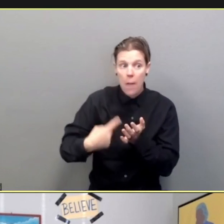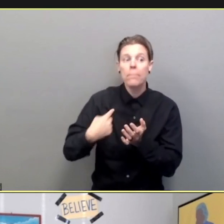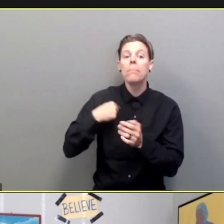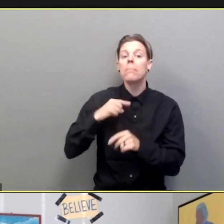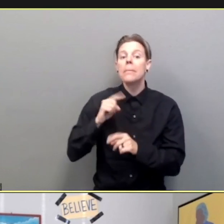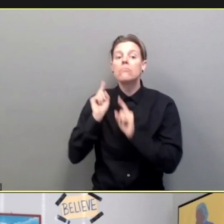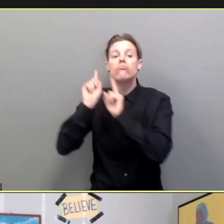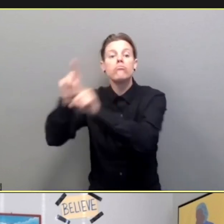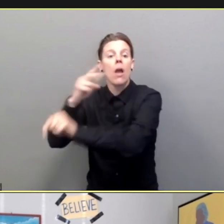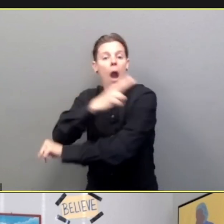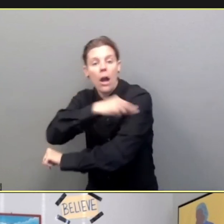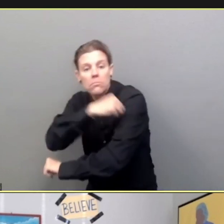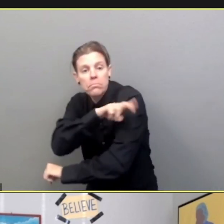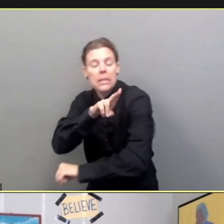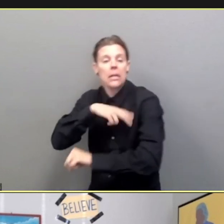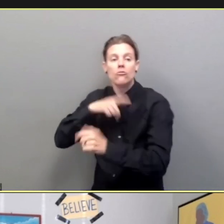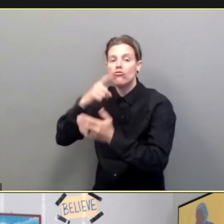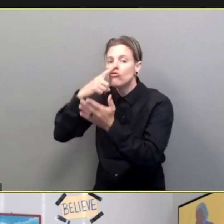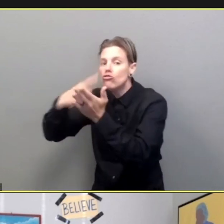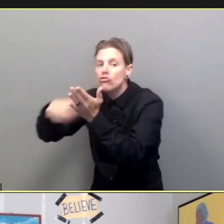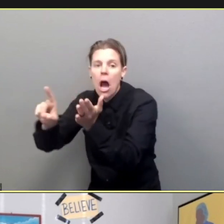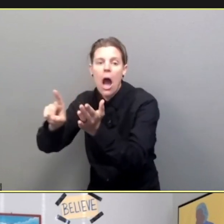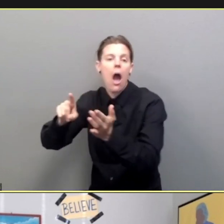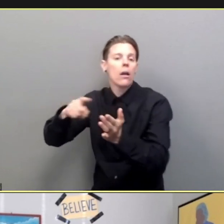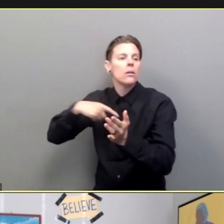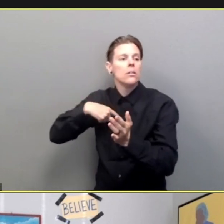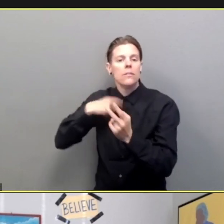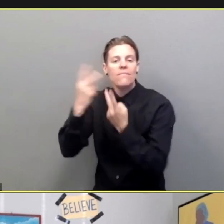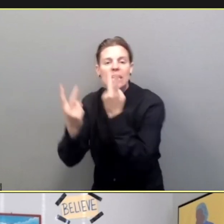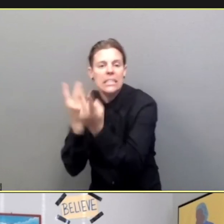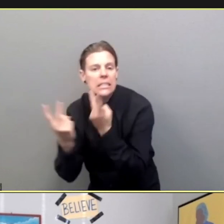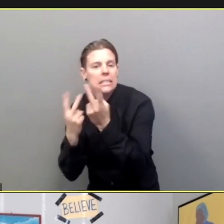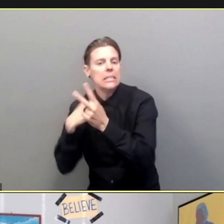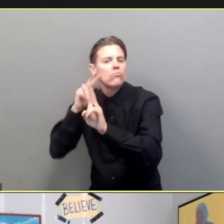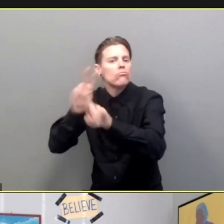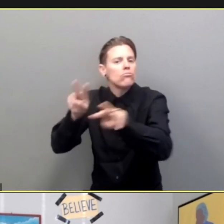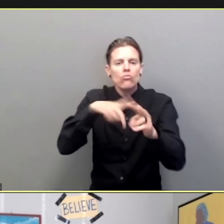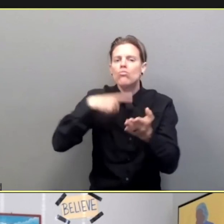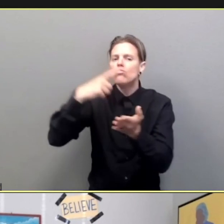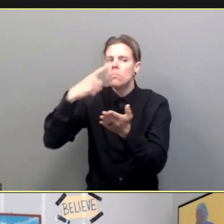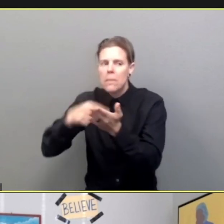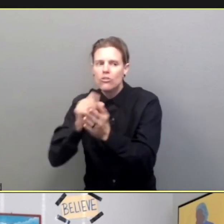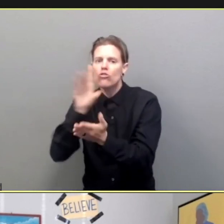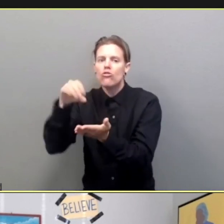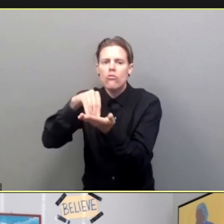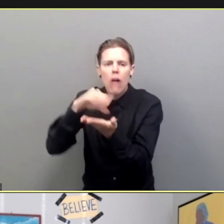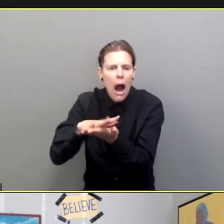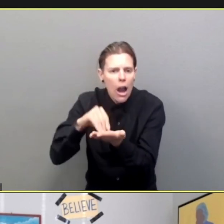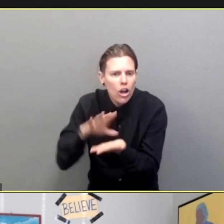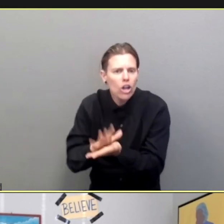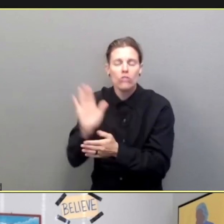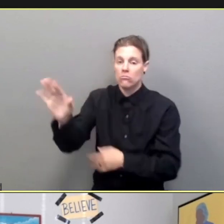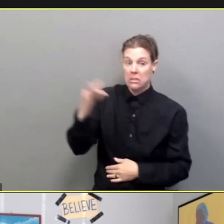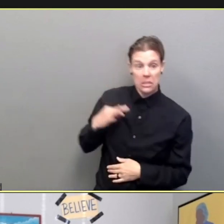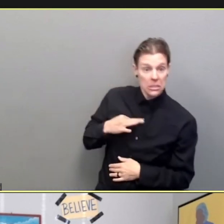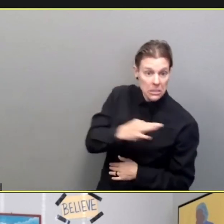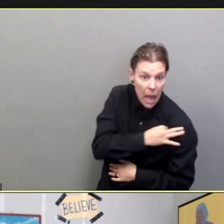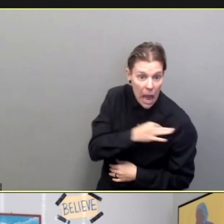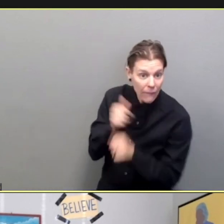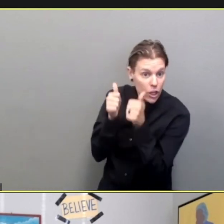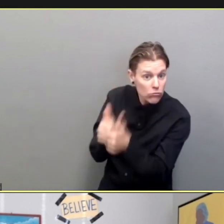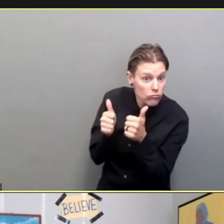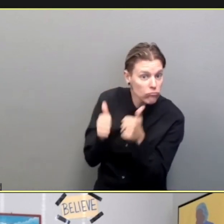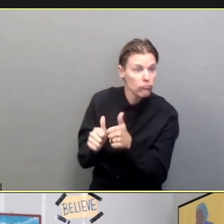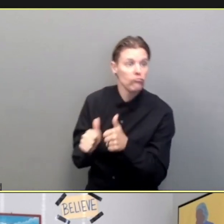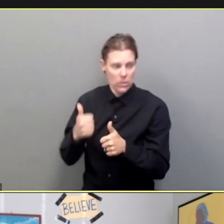on vaccination status for healthcare workers when we do those site visits on a periodic basis. And so I think there's just